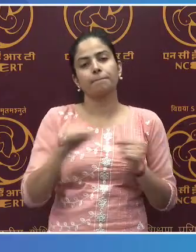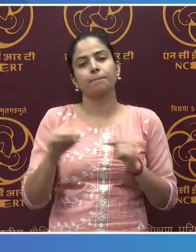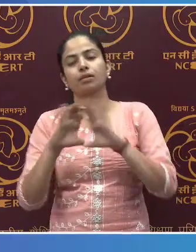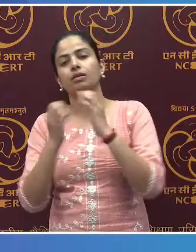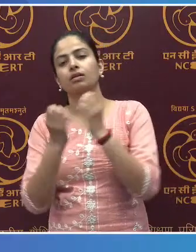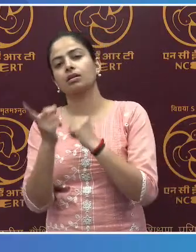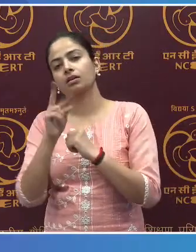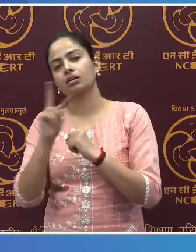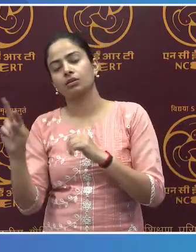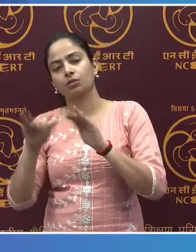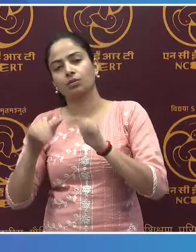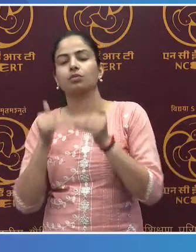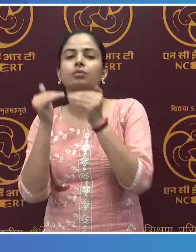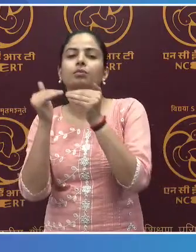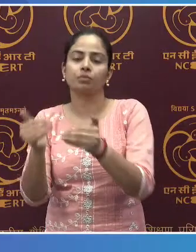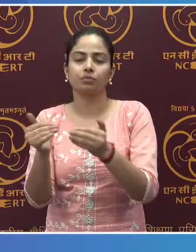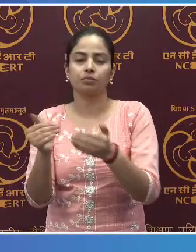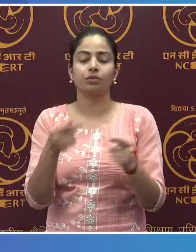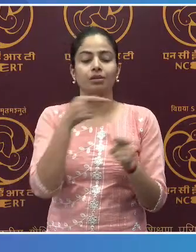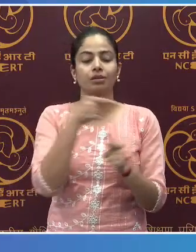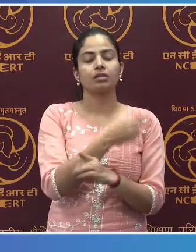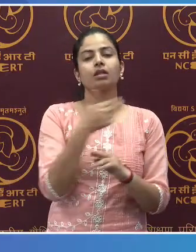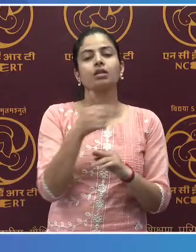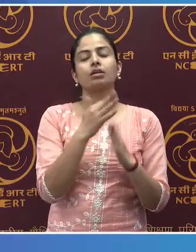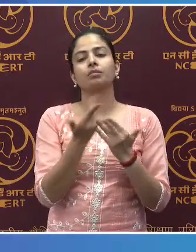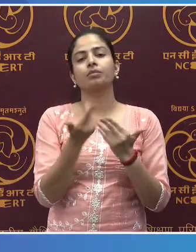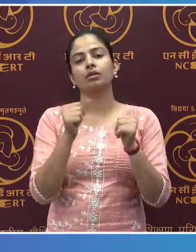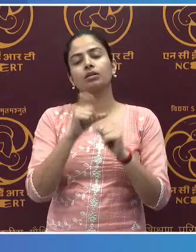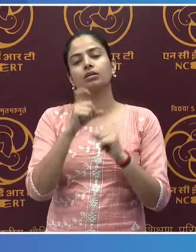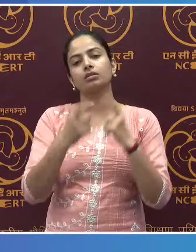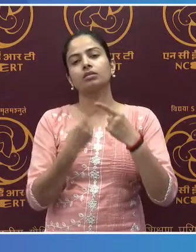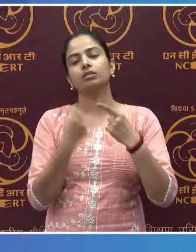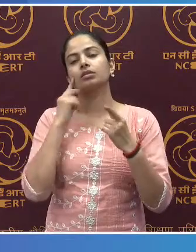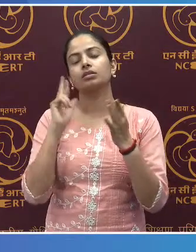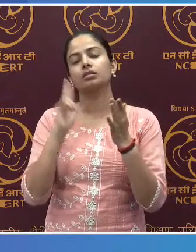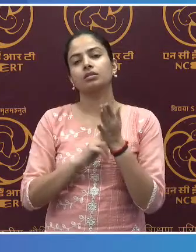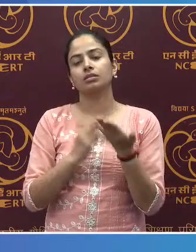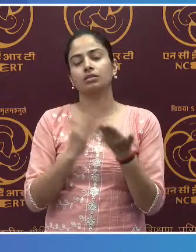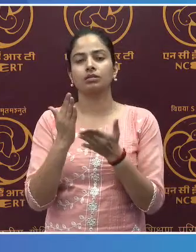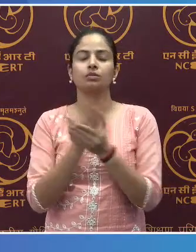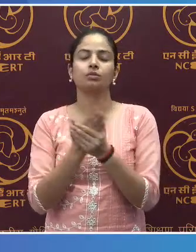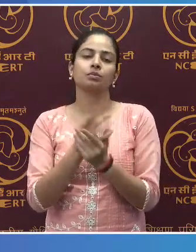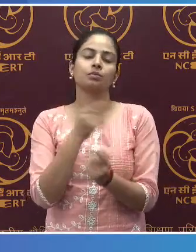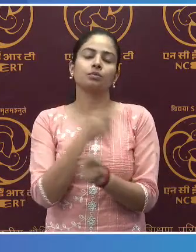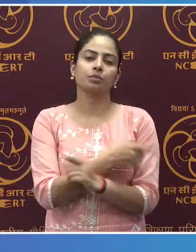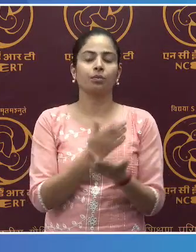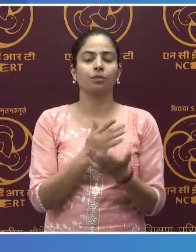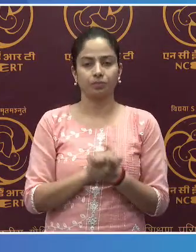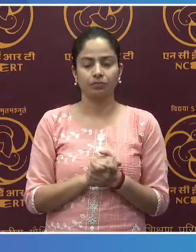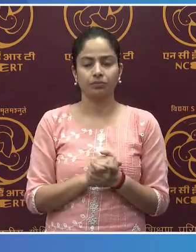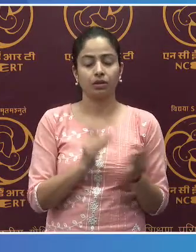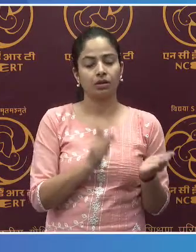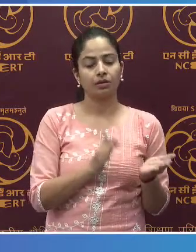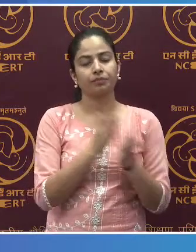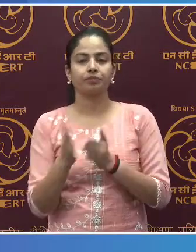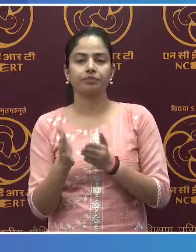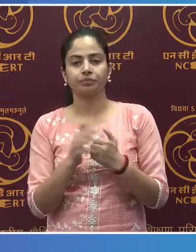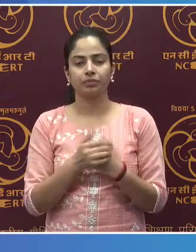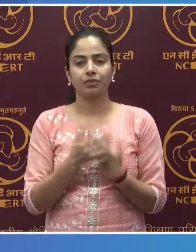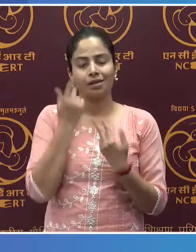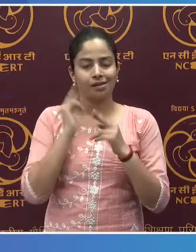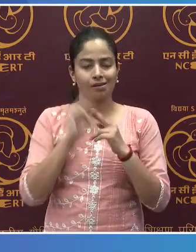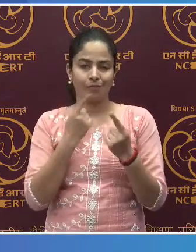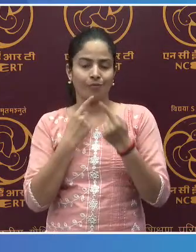the beyond. So, this is the action documents that is there in the school education in the country. Right. Then apart from that, when we